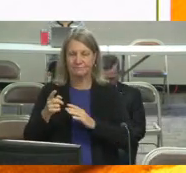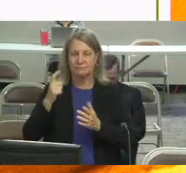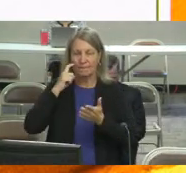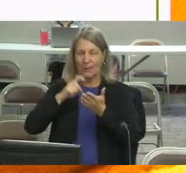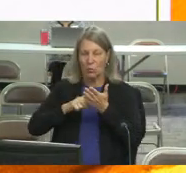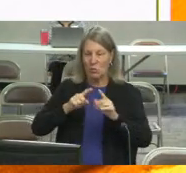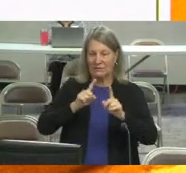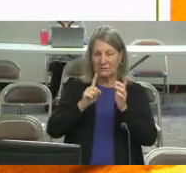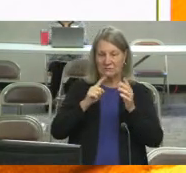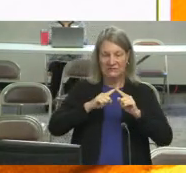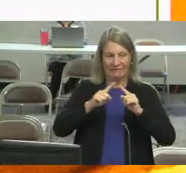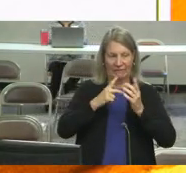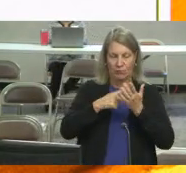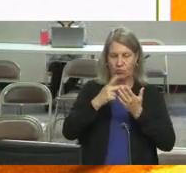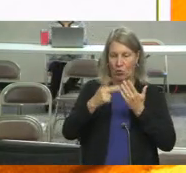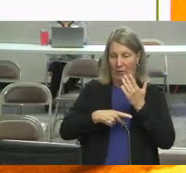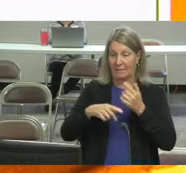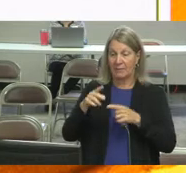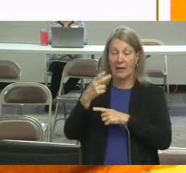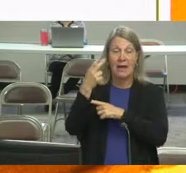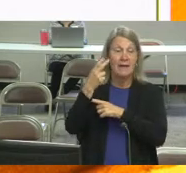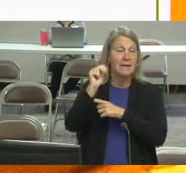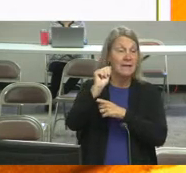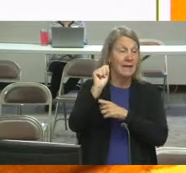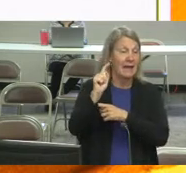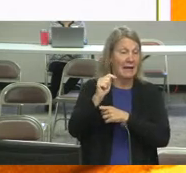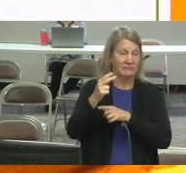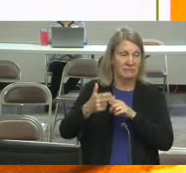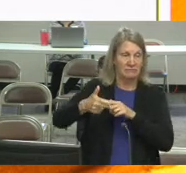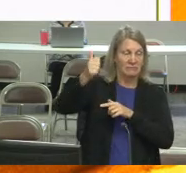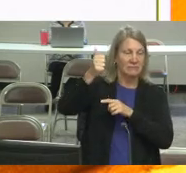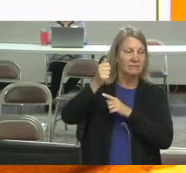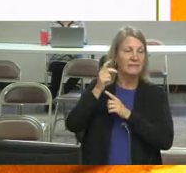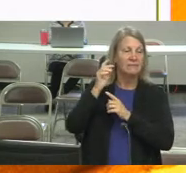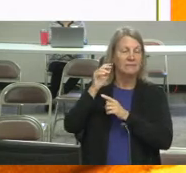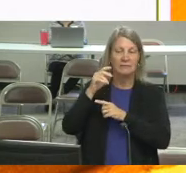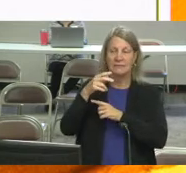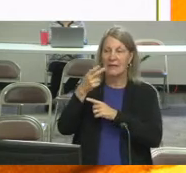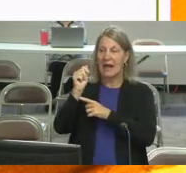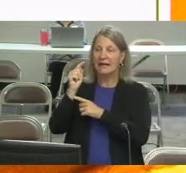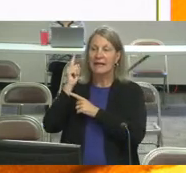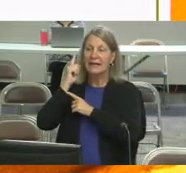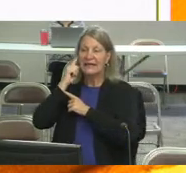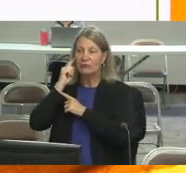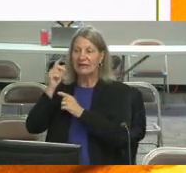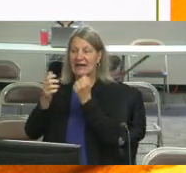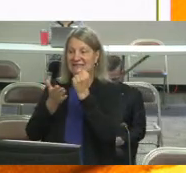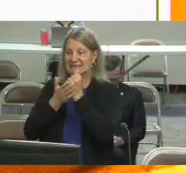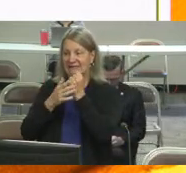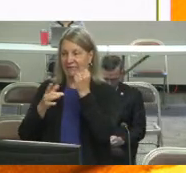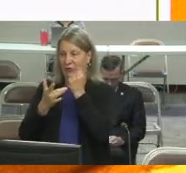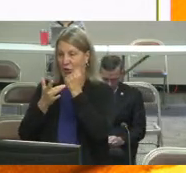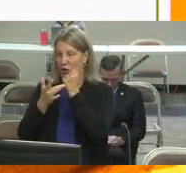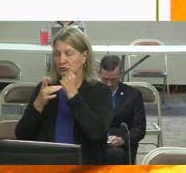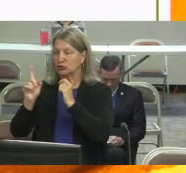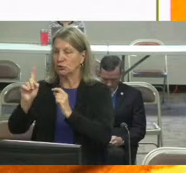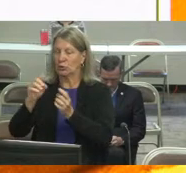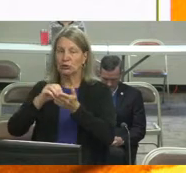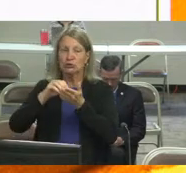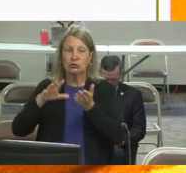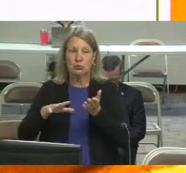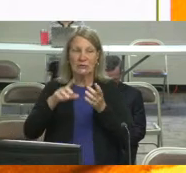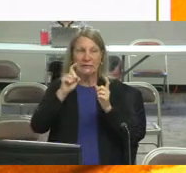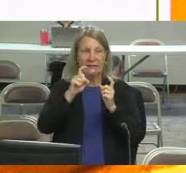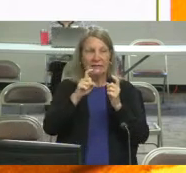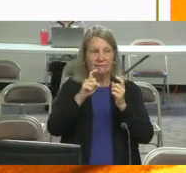total of 658 students but by program are are hearing assistive